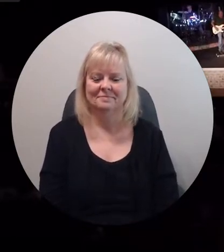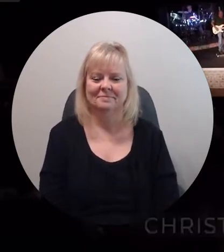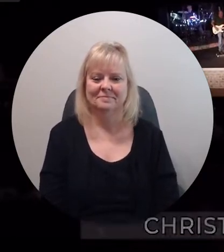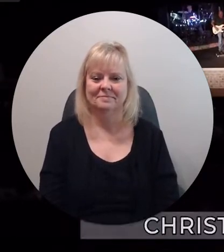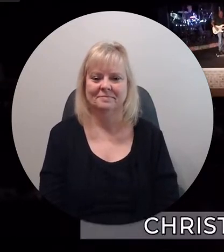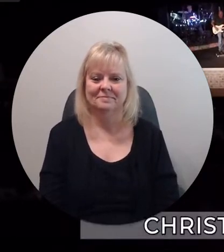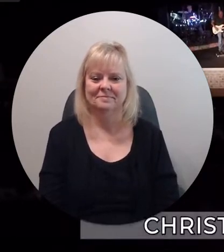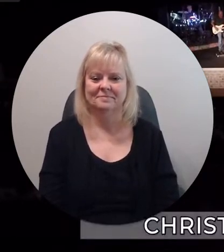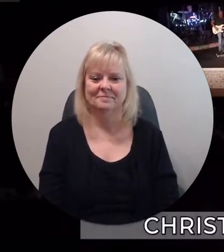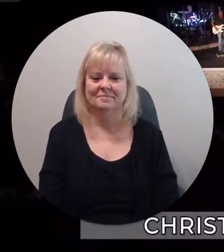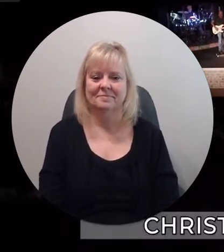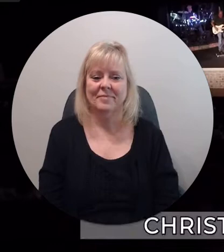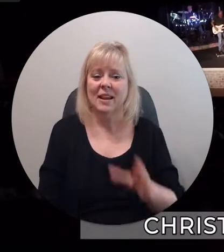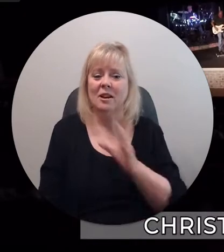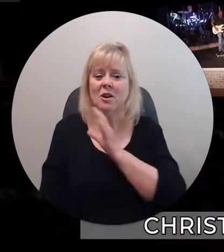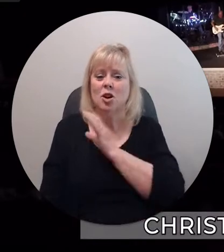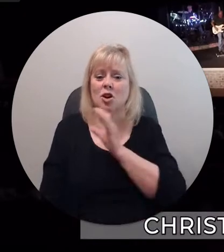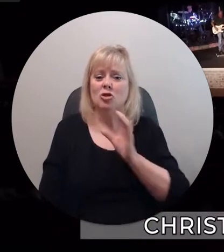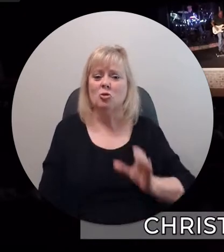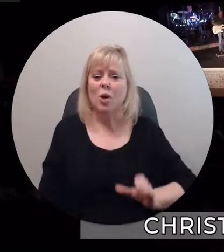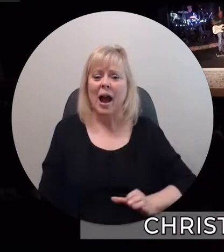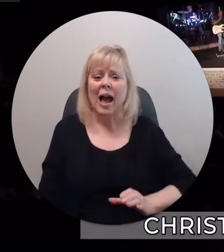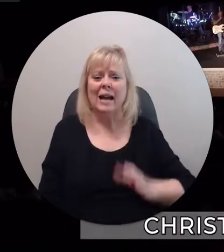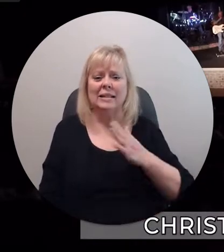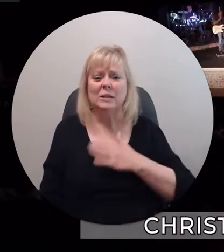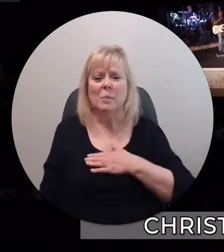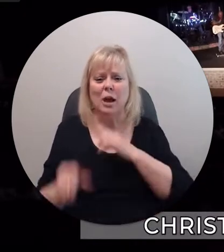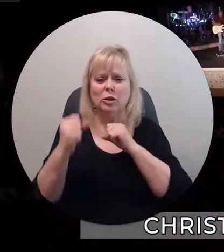My firm foundation,